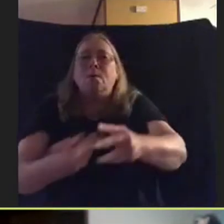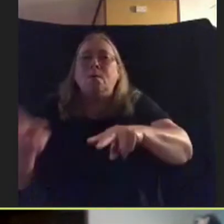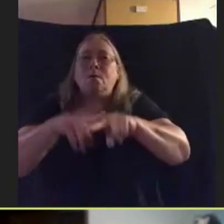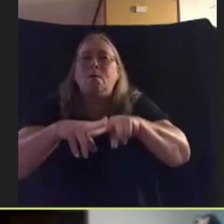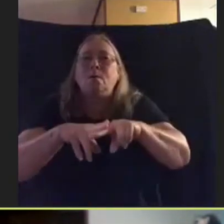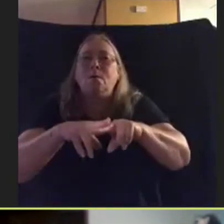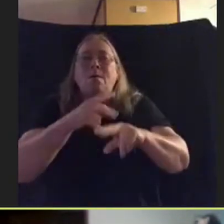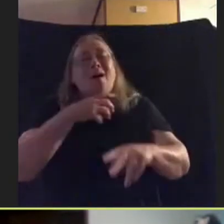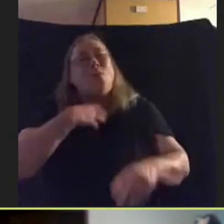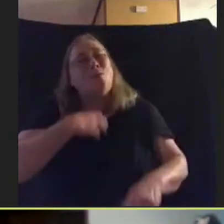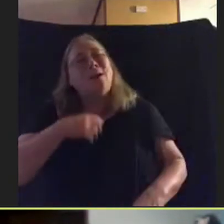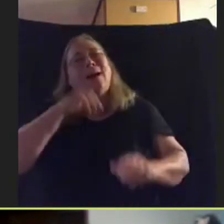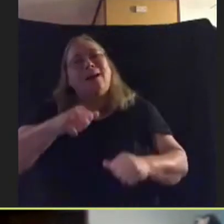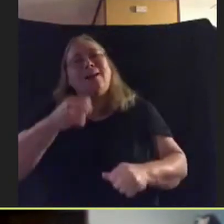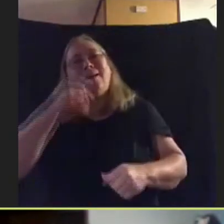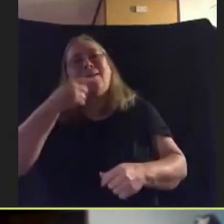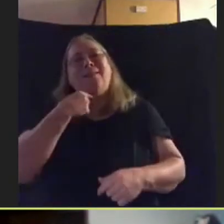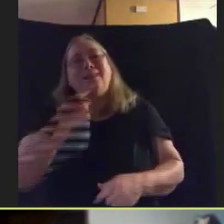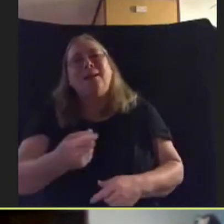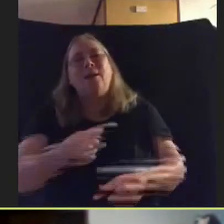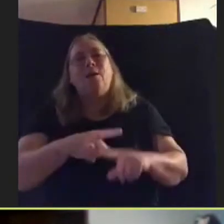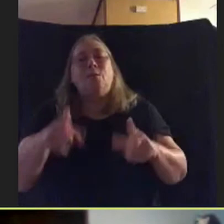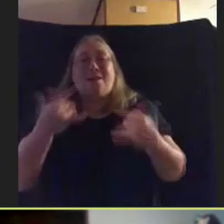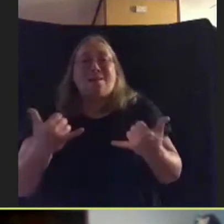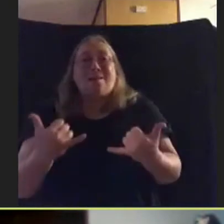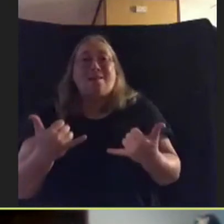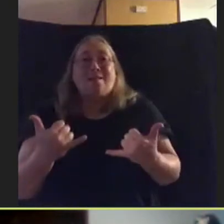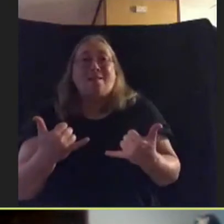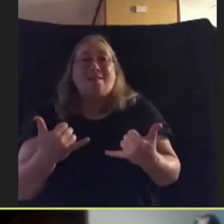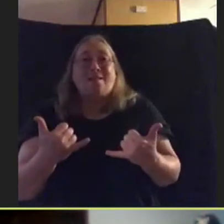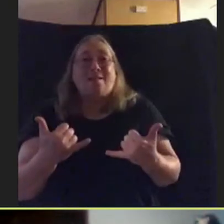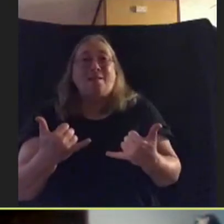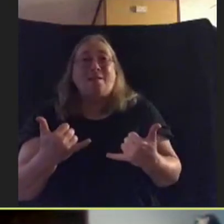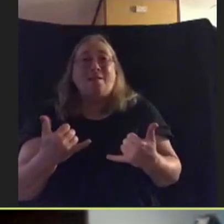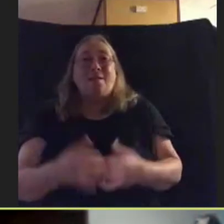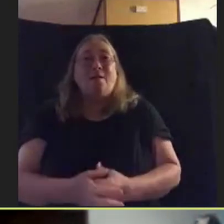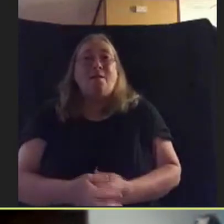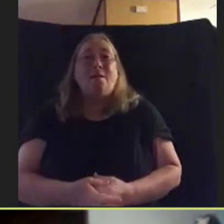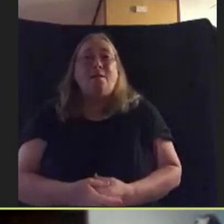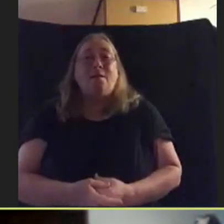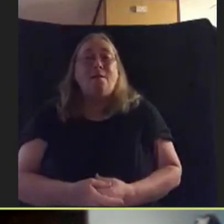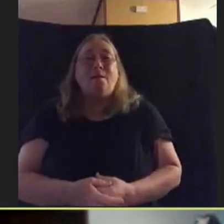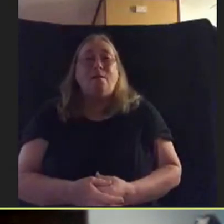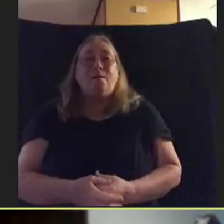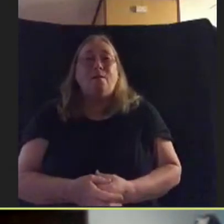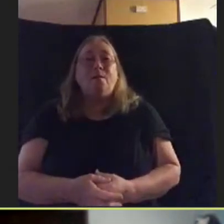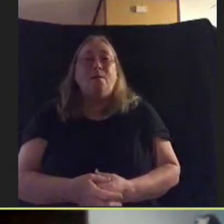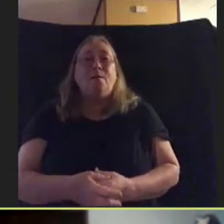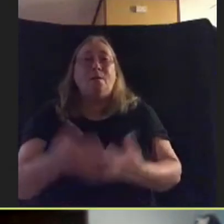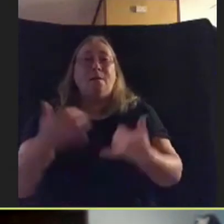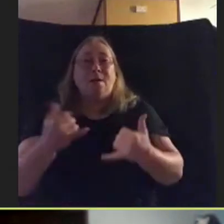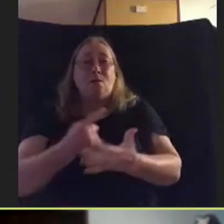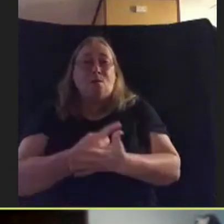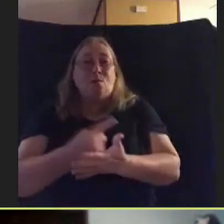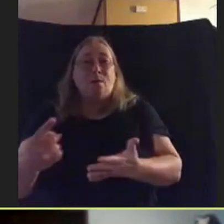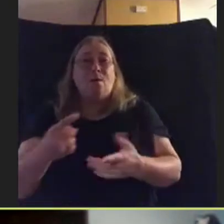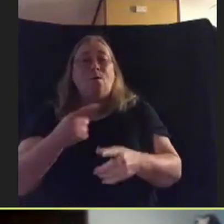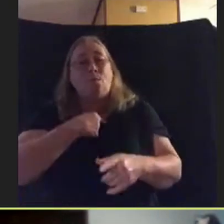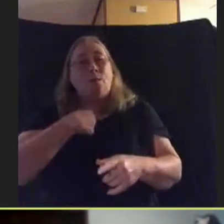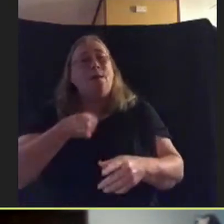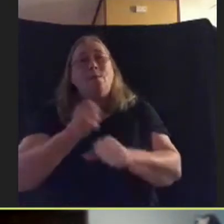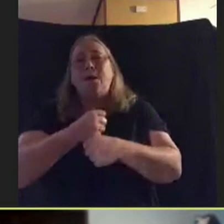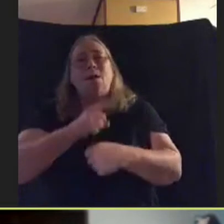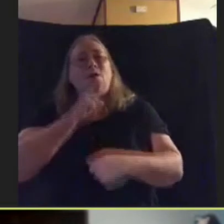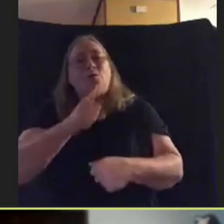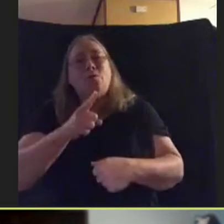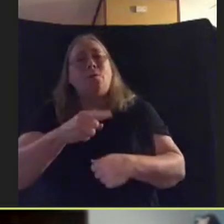that. Right now, we're living that week to week, and we are making sure that we get those doses